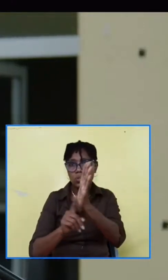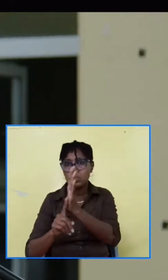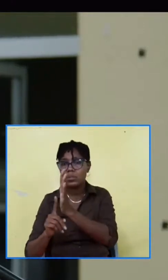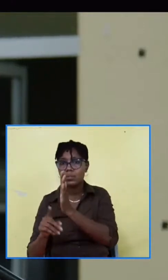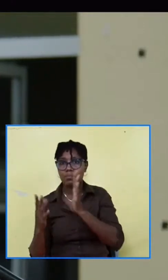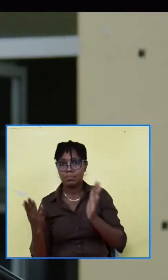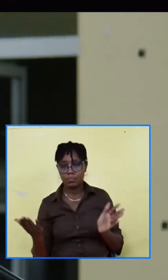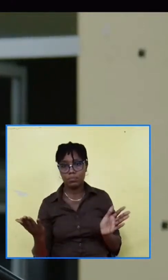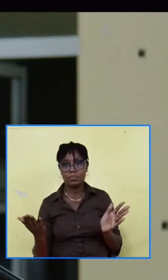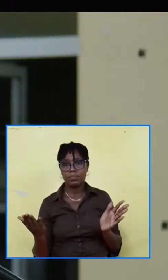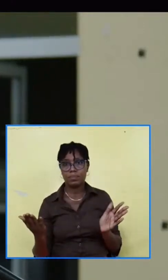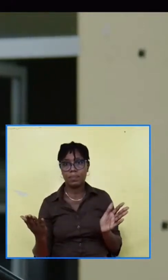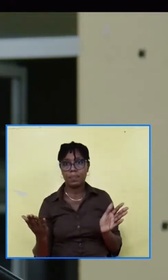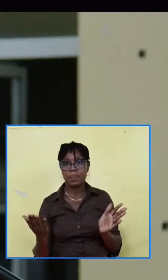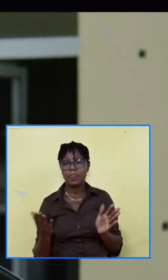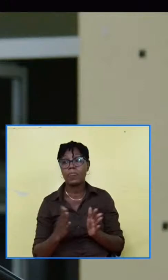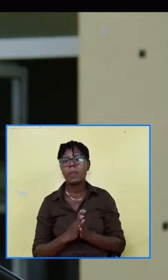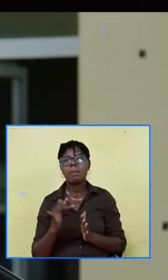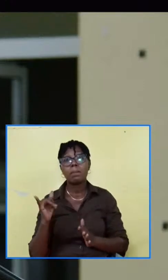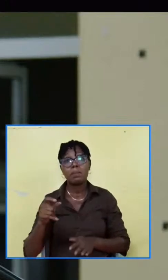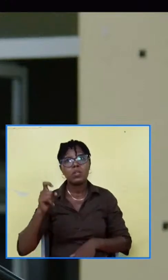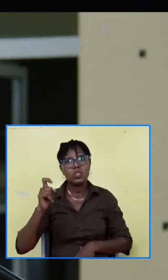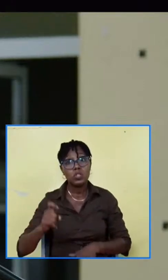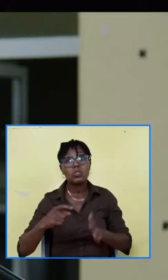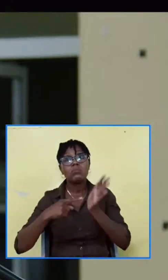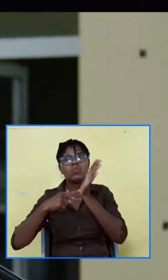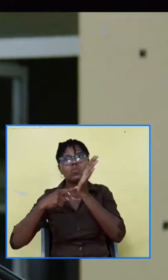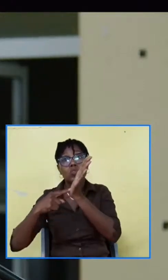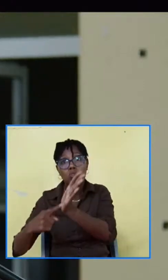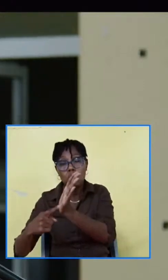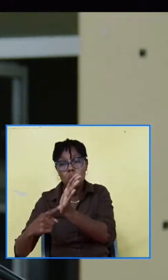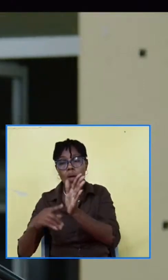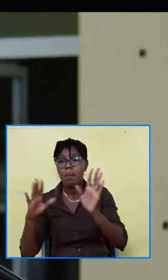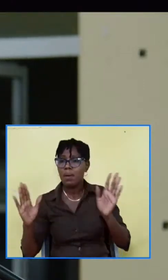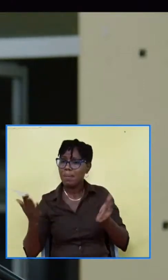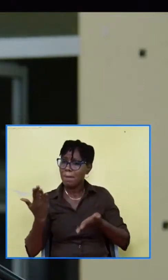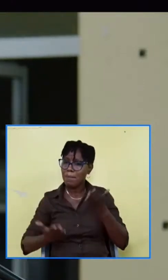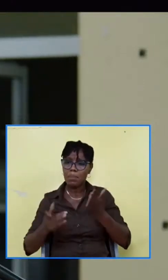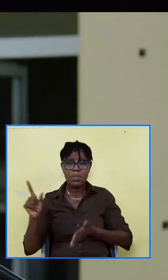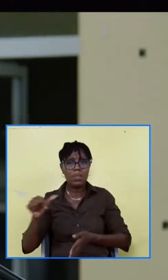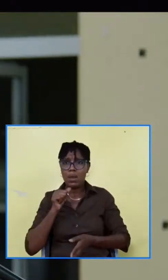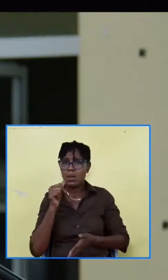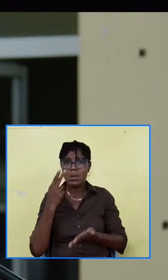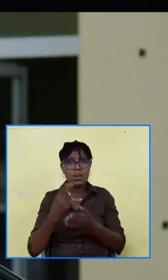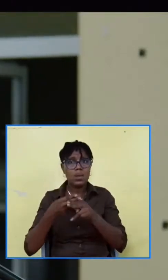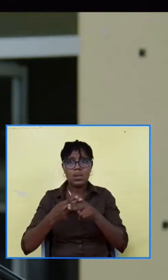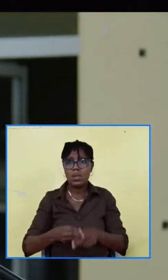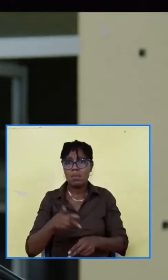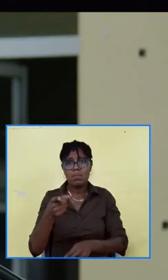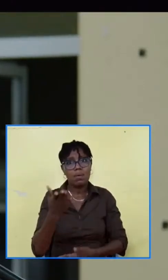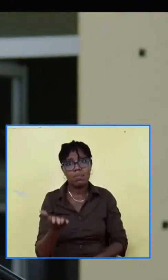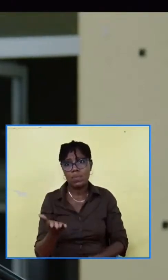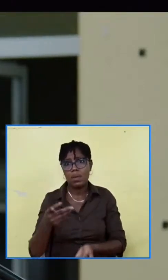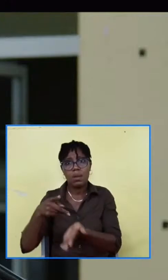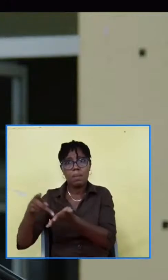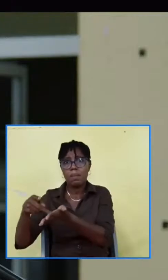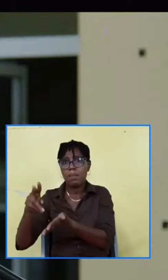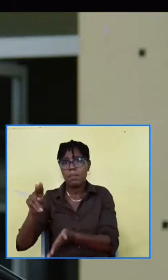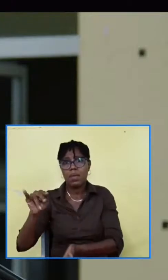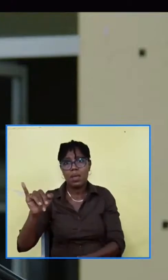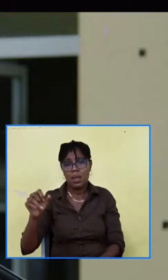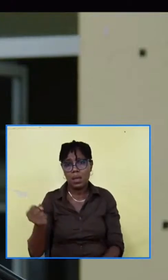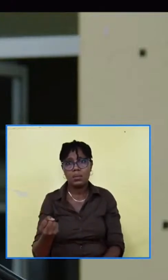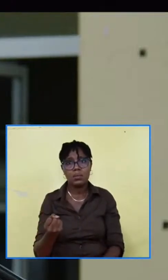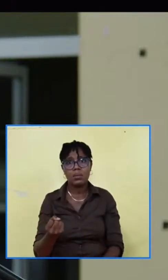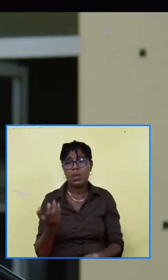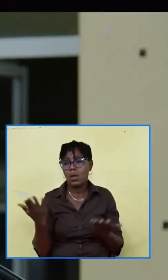if you're doing that, they're probably not on the books anyway. So I don't know, but I just think that something has to be done, and it just